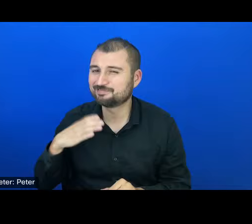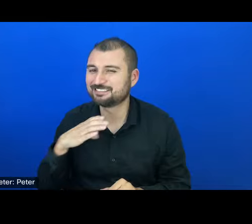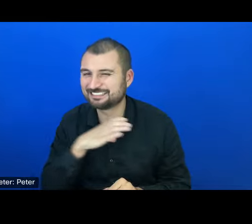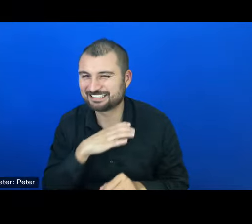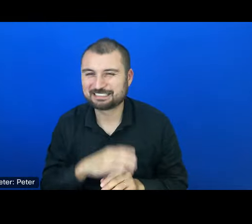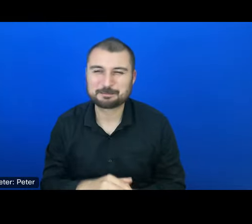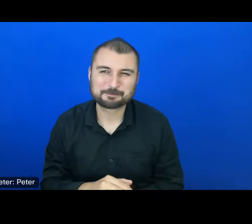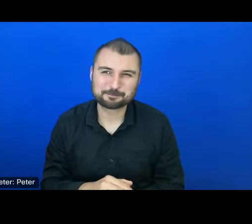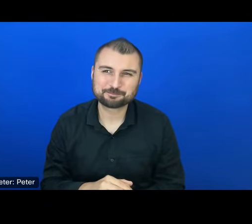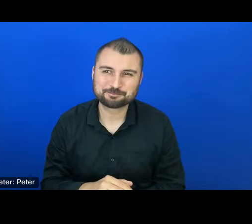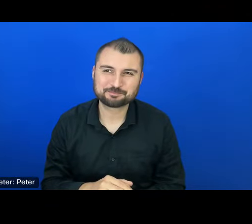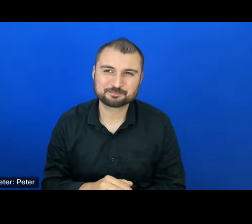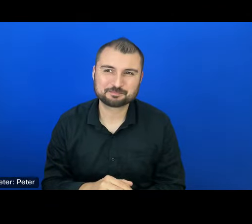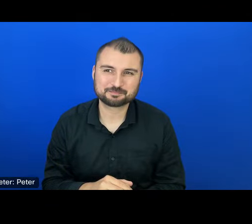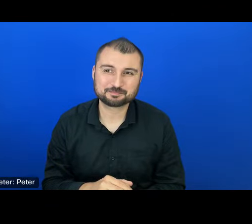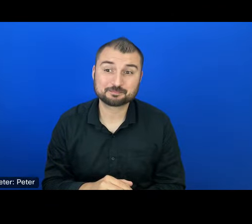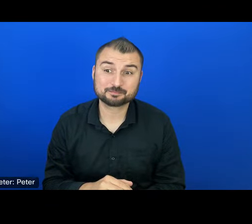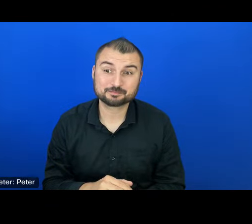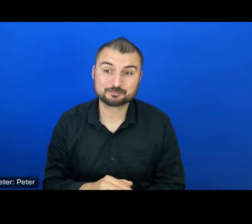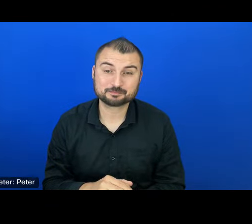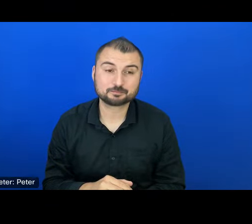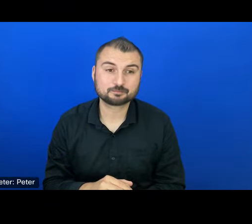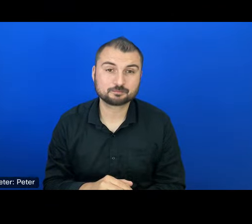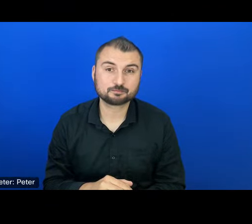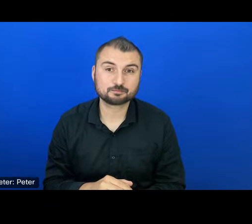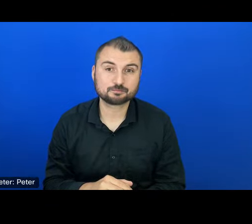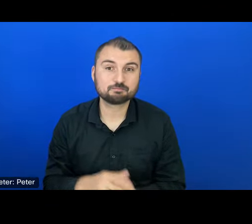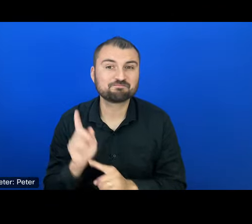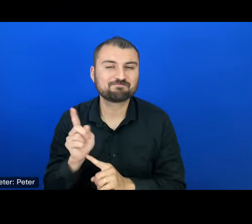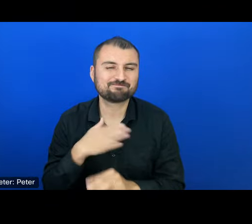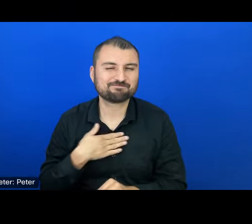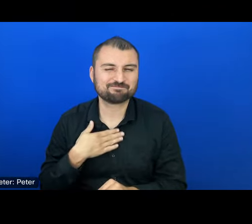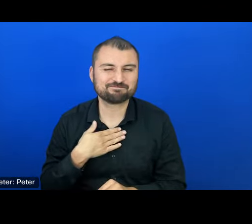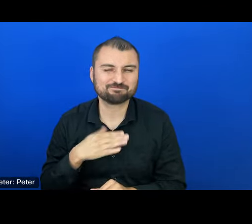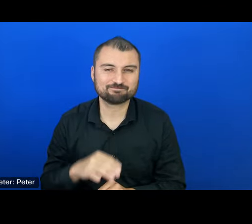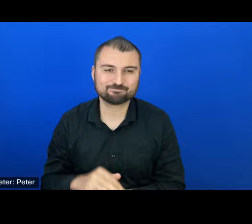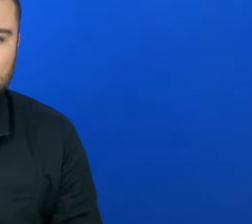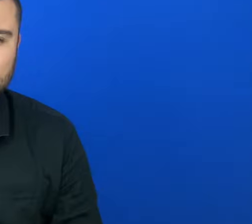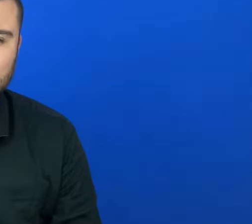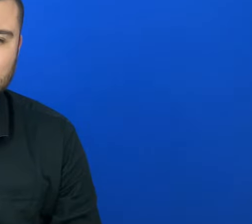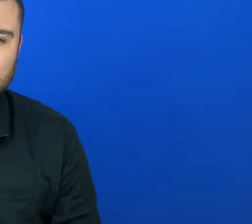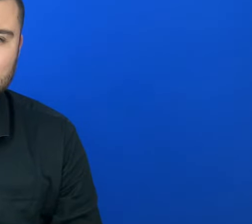This is really too small to read. Yeah, I know. One moment, please.